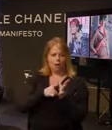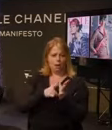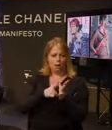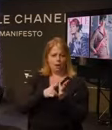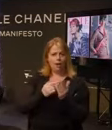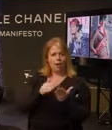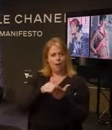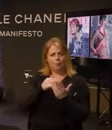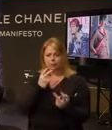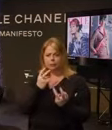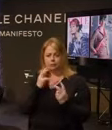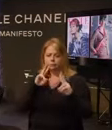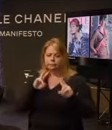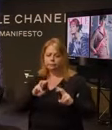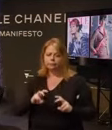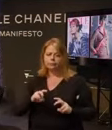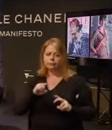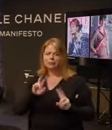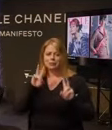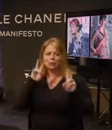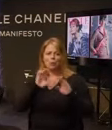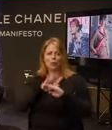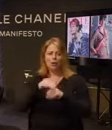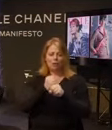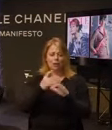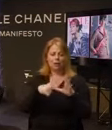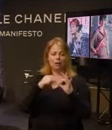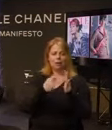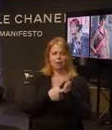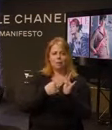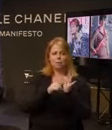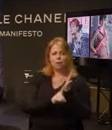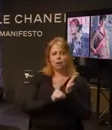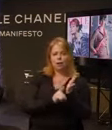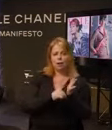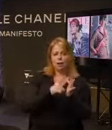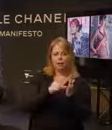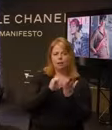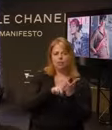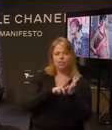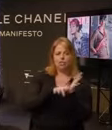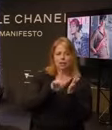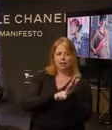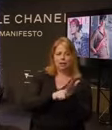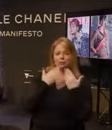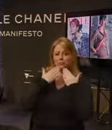the curly topic of Gabrielle Chanel and feminism. Thank you so much.